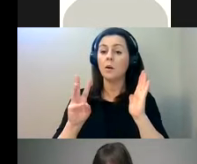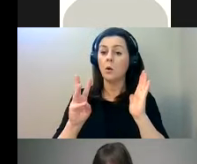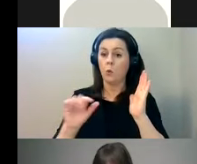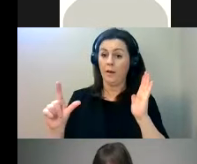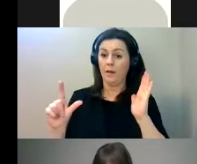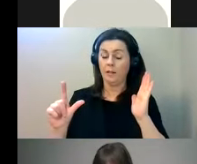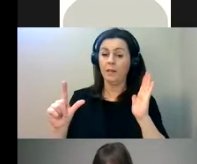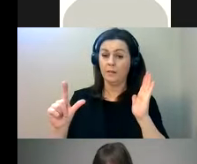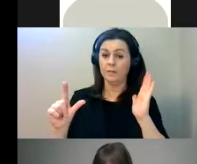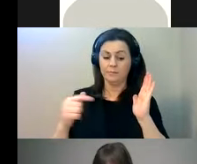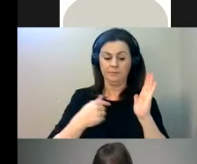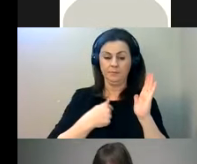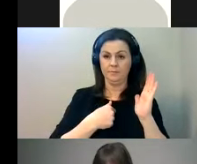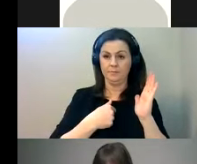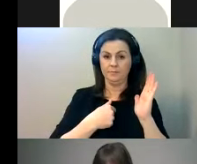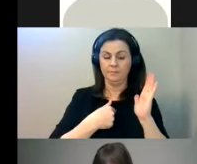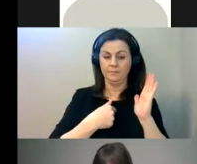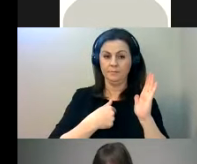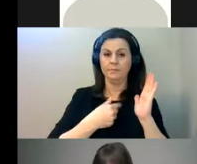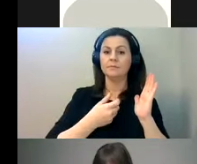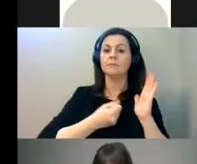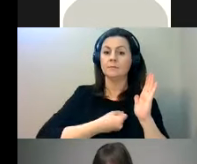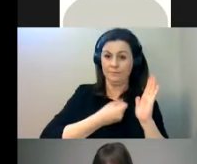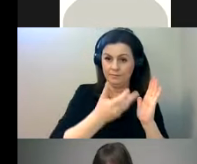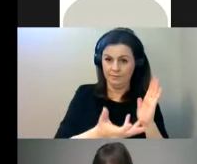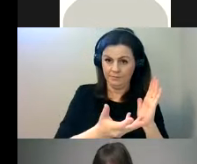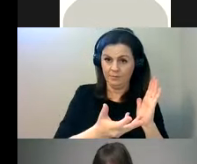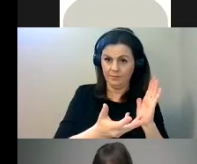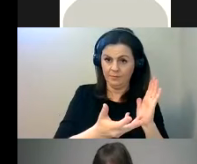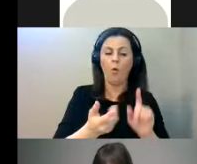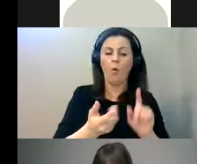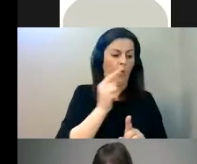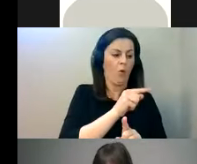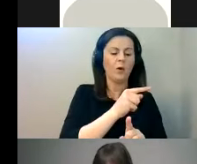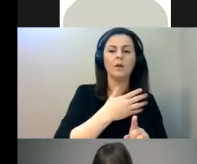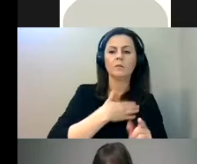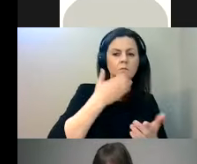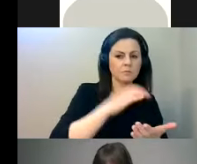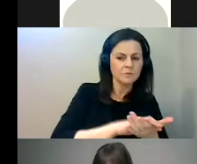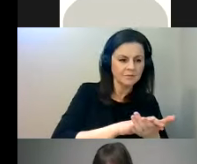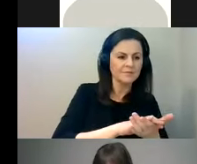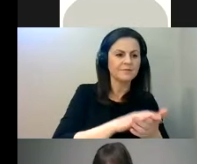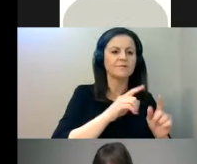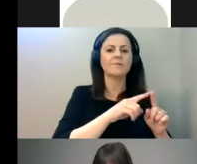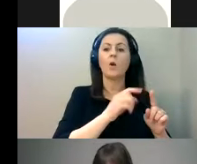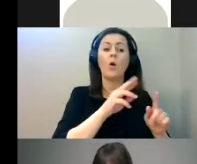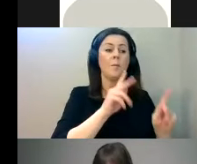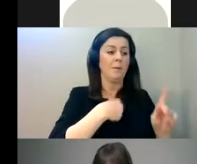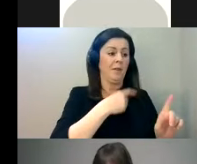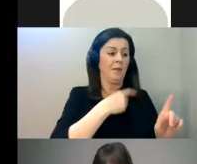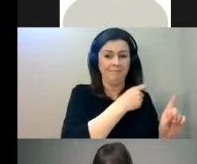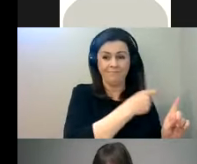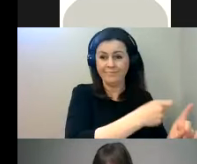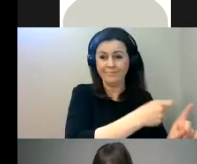person to whom or to whose then spouse a beneficial divisee, bequest, or other disposition